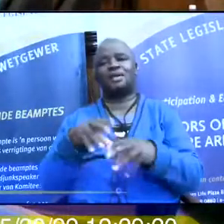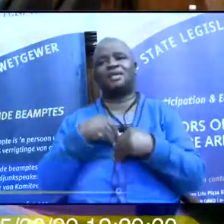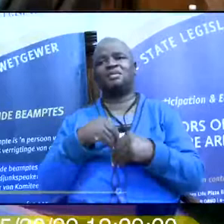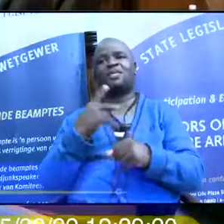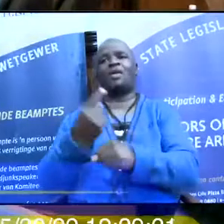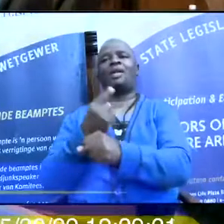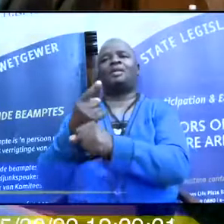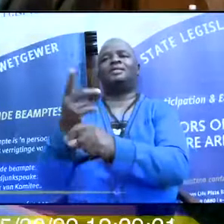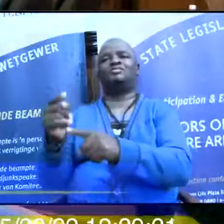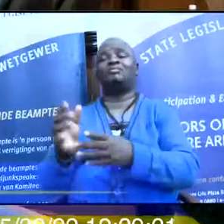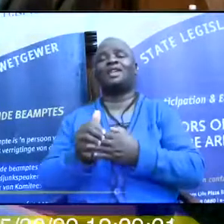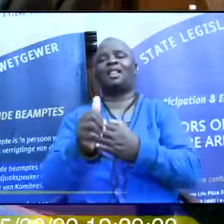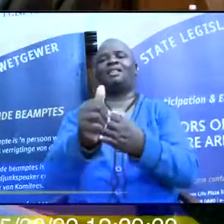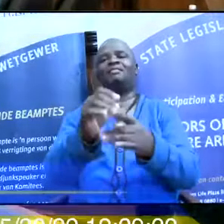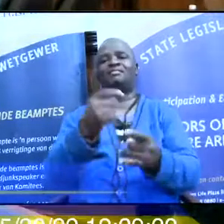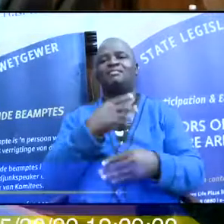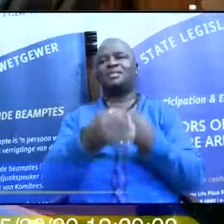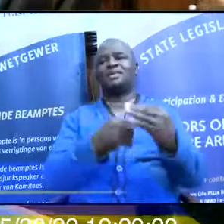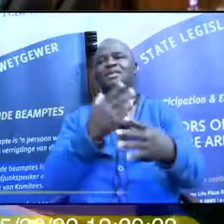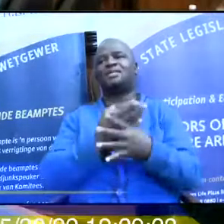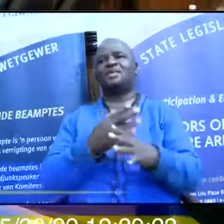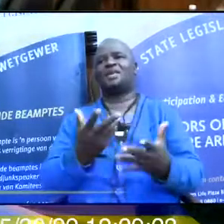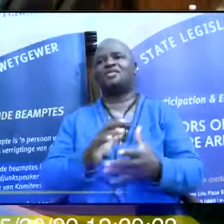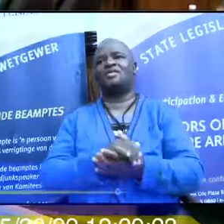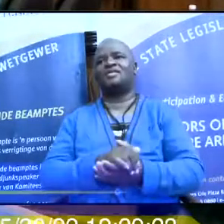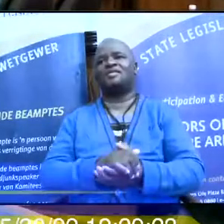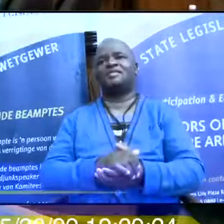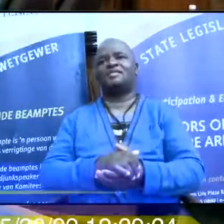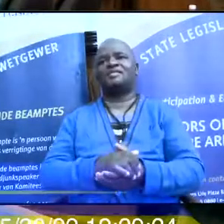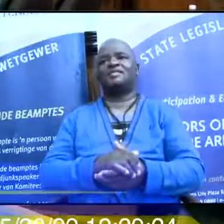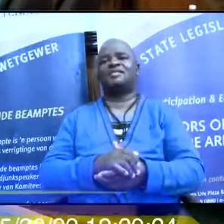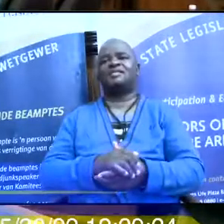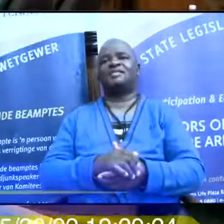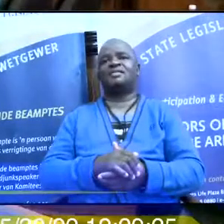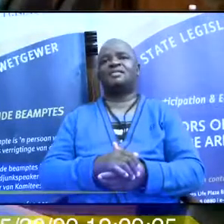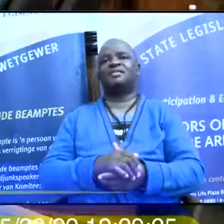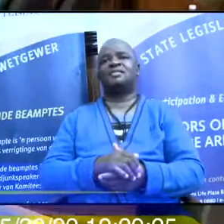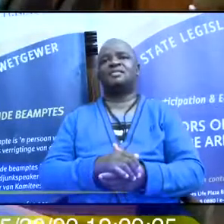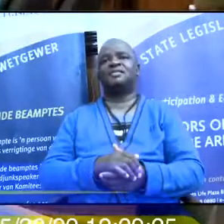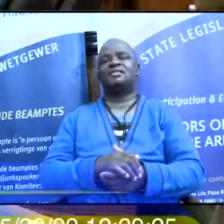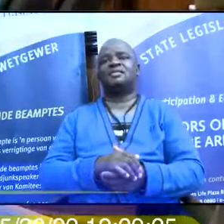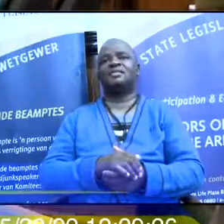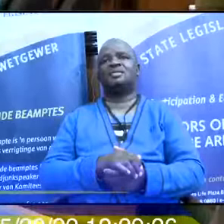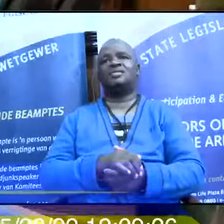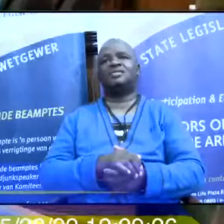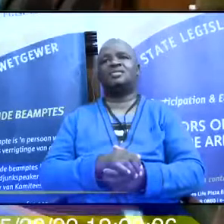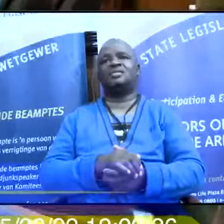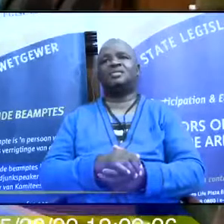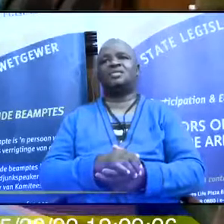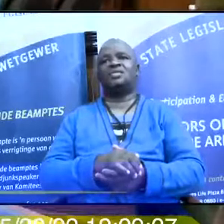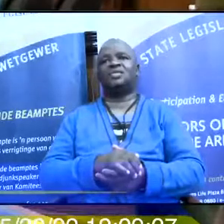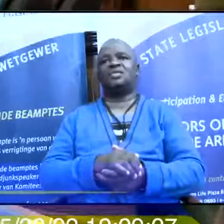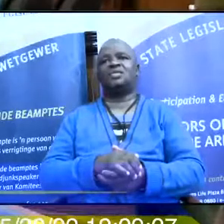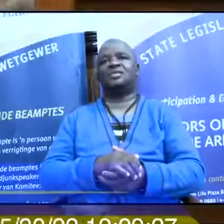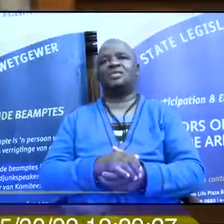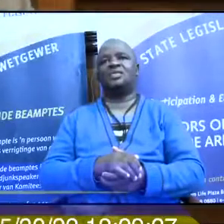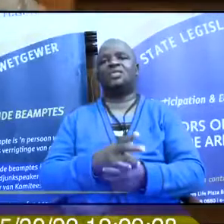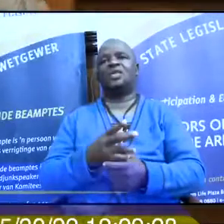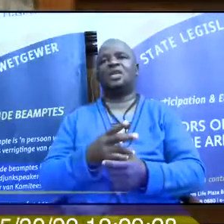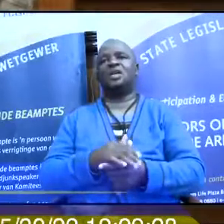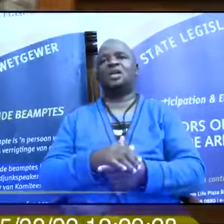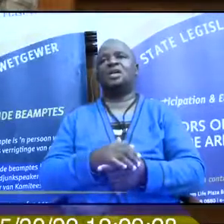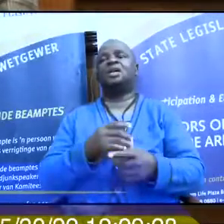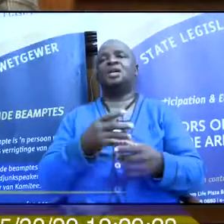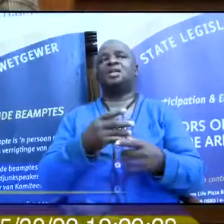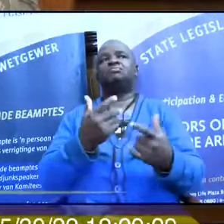processes are across a process in fact champion let me take this opportunity to